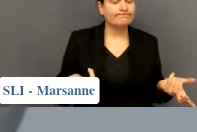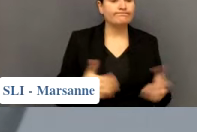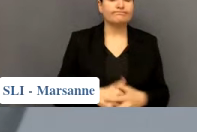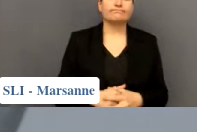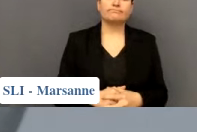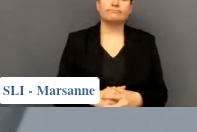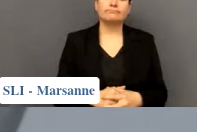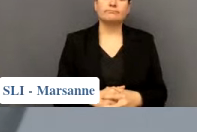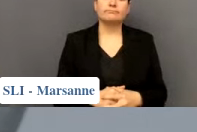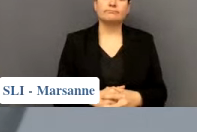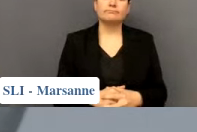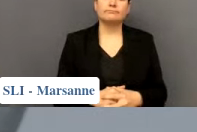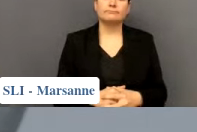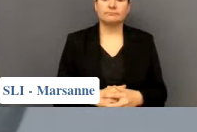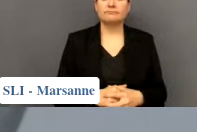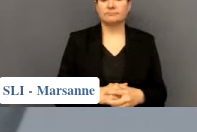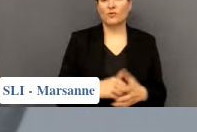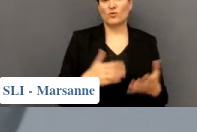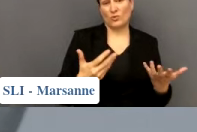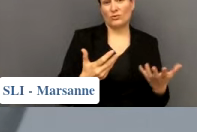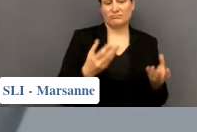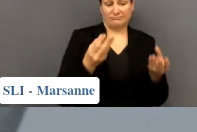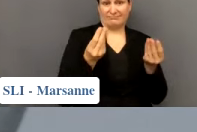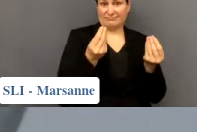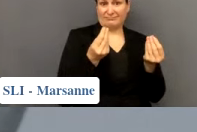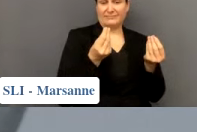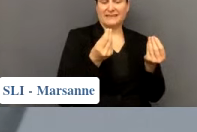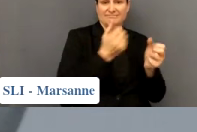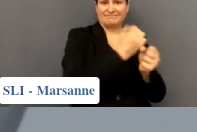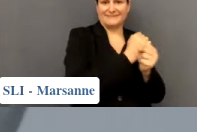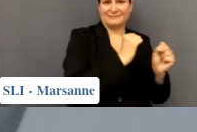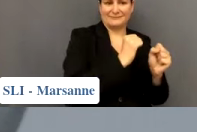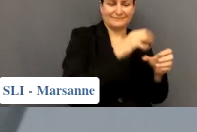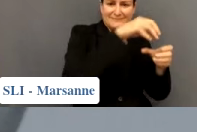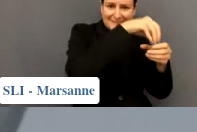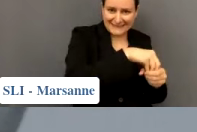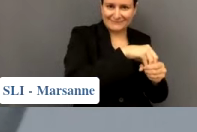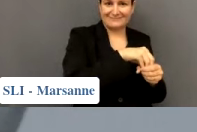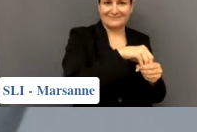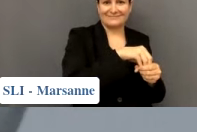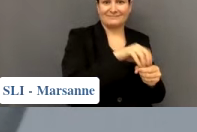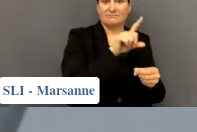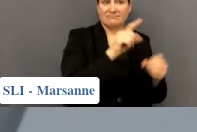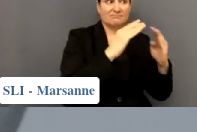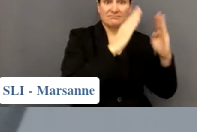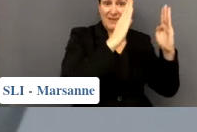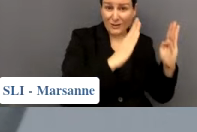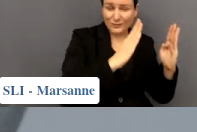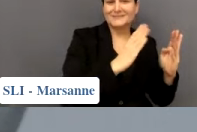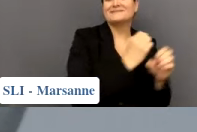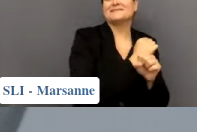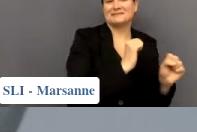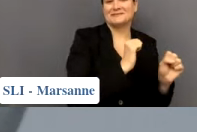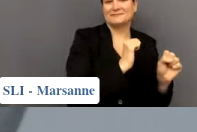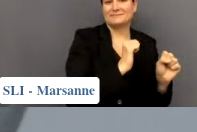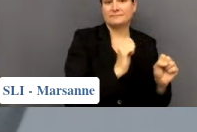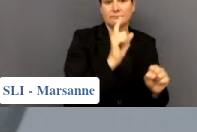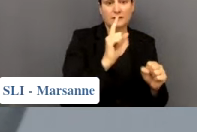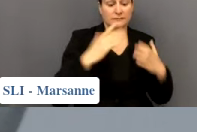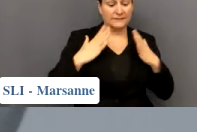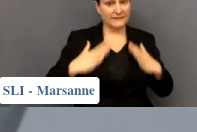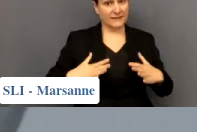that health, economic health, is also tied up with significant factors such as housing, physical and mental health, and